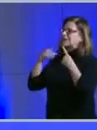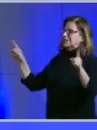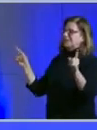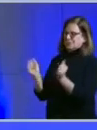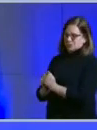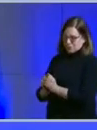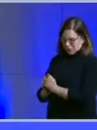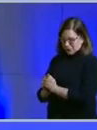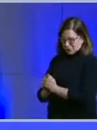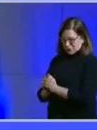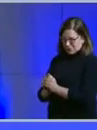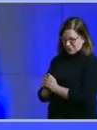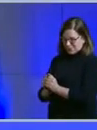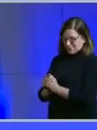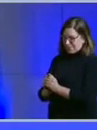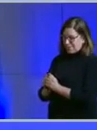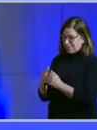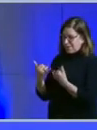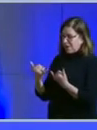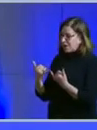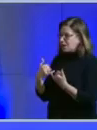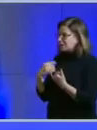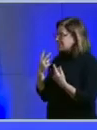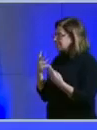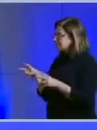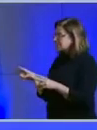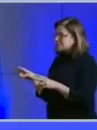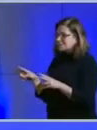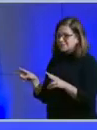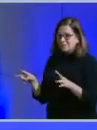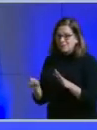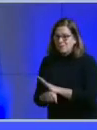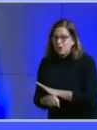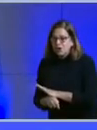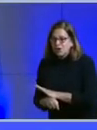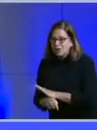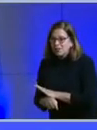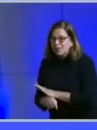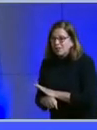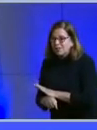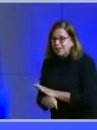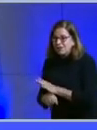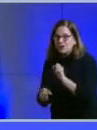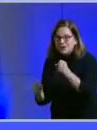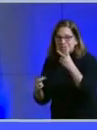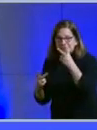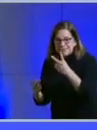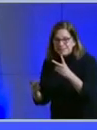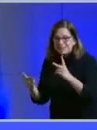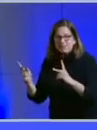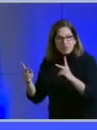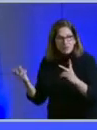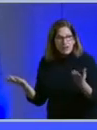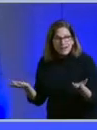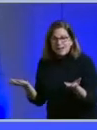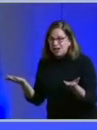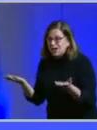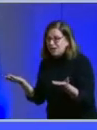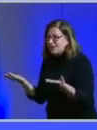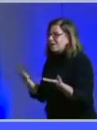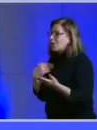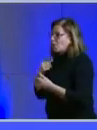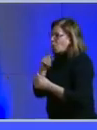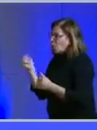of capacity seats registered to attend this event, which I think is just a strong indication of how committed everybody